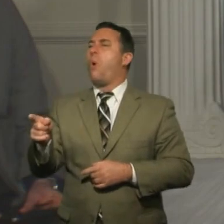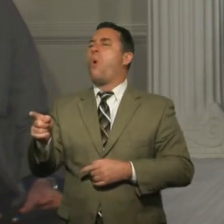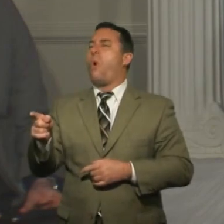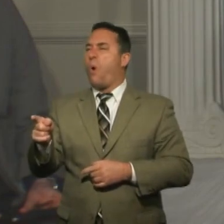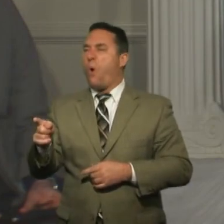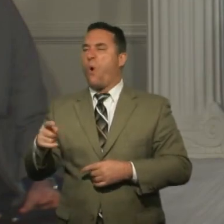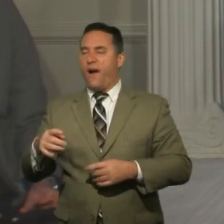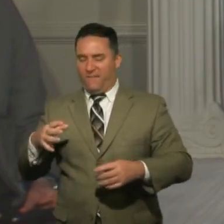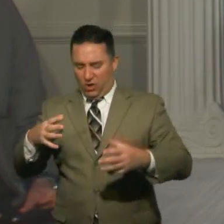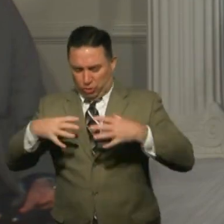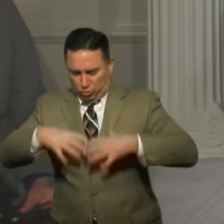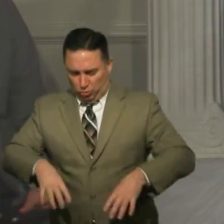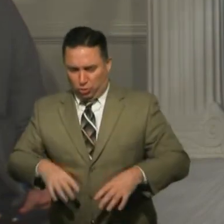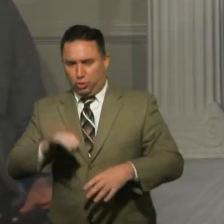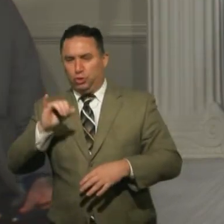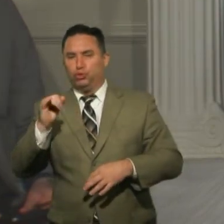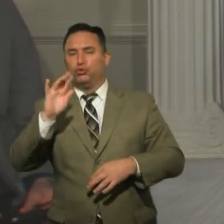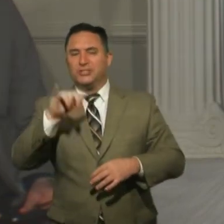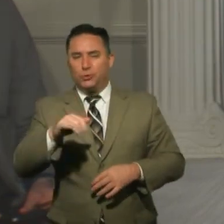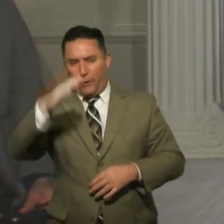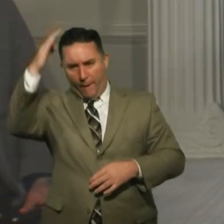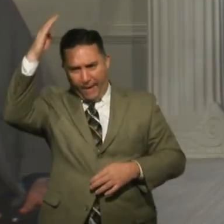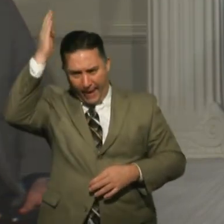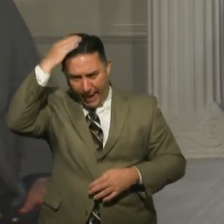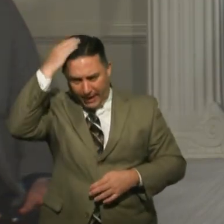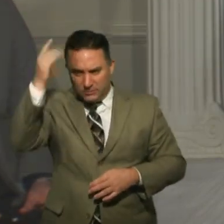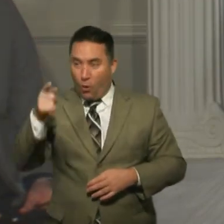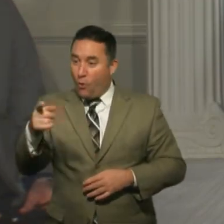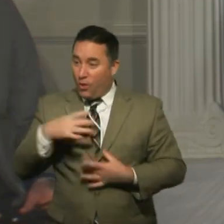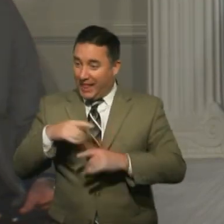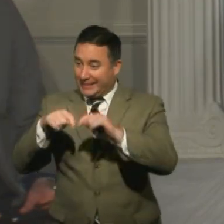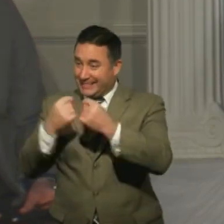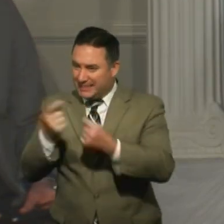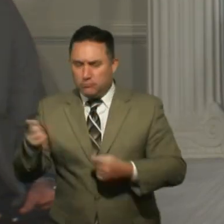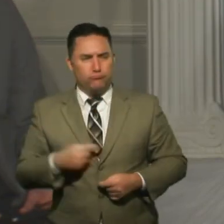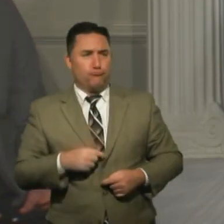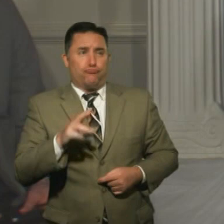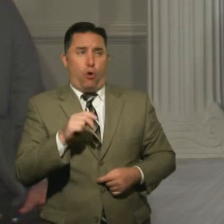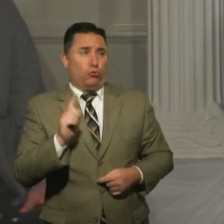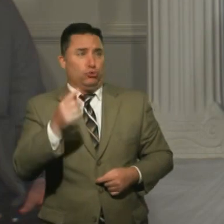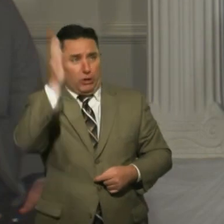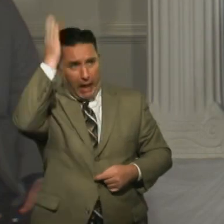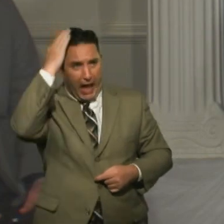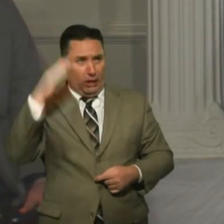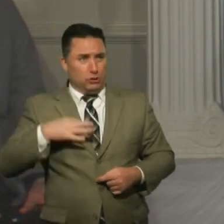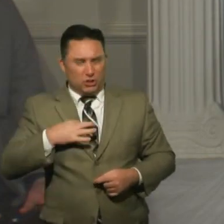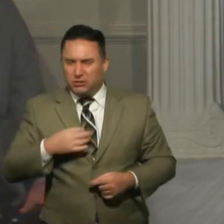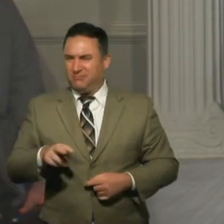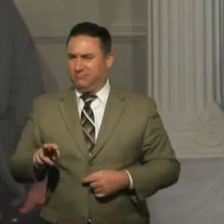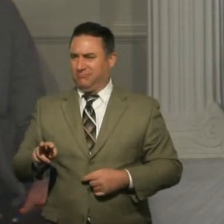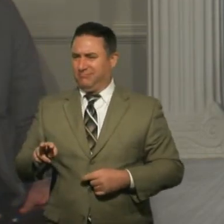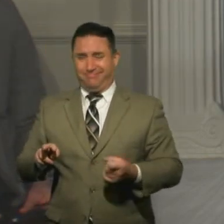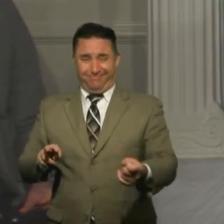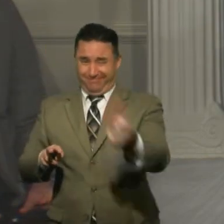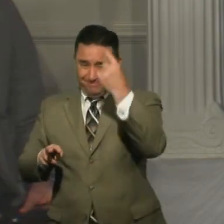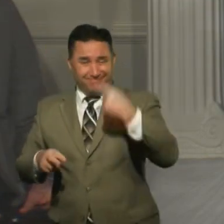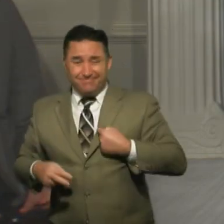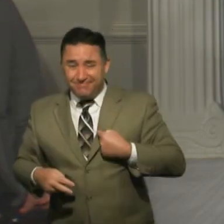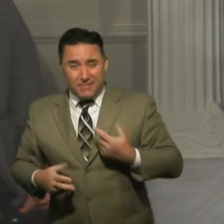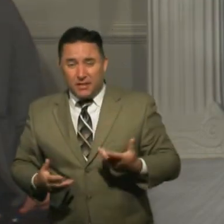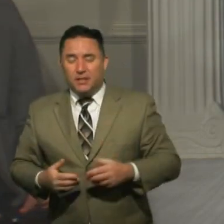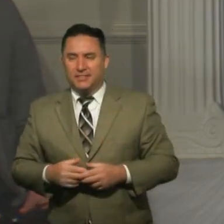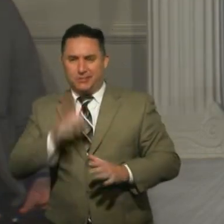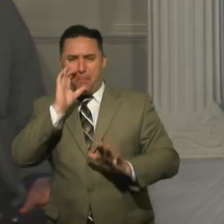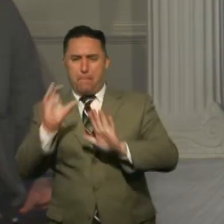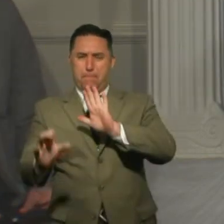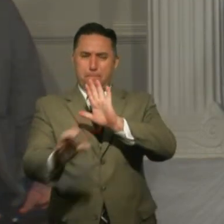a jersey or some sort of hat on. I say, hey, man, you like that team? No, just a hat, just a shirt. And I don't understand that. A lot of times this is a